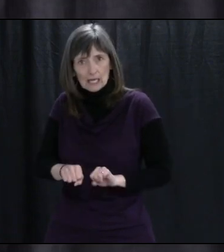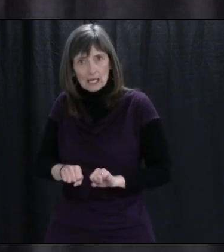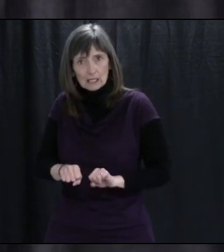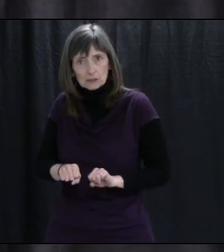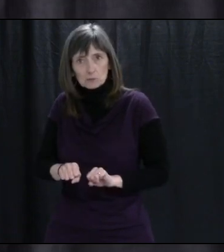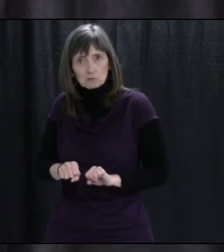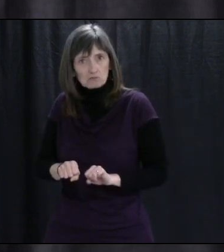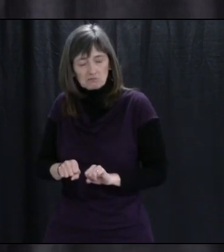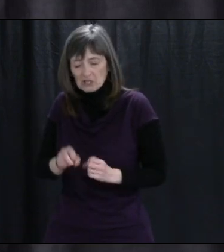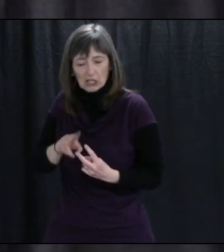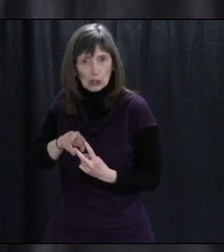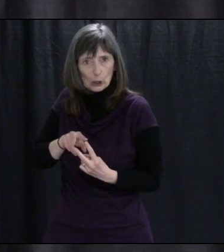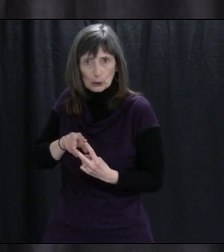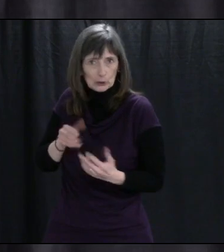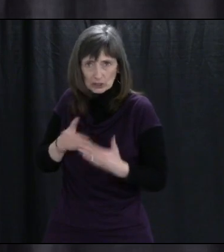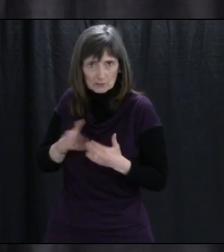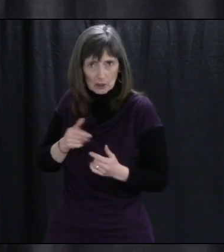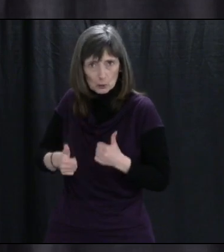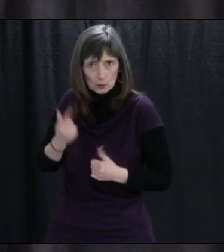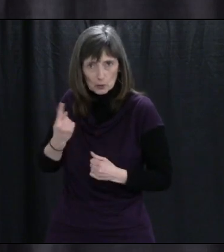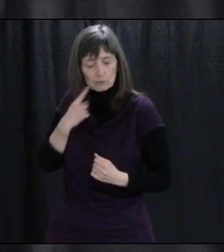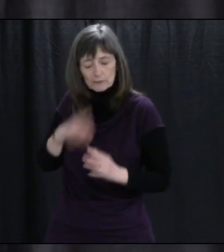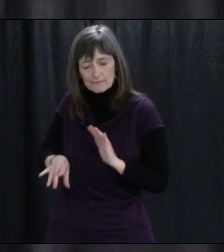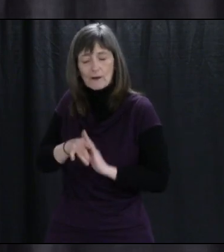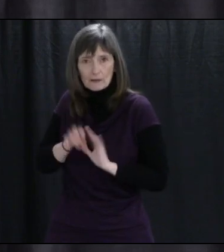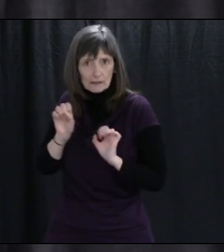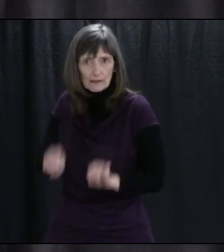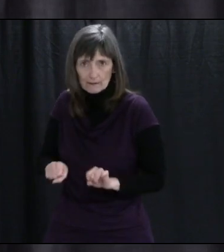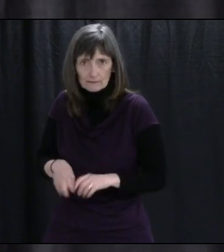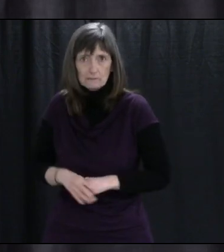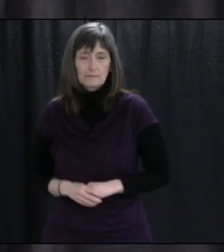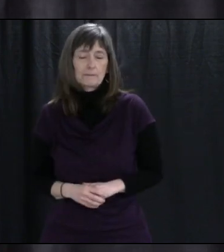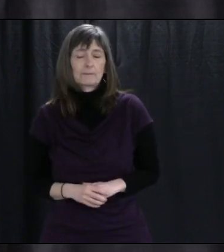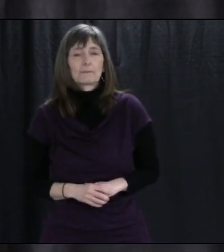appropriate regardless of the strain.